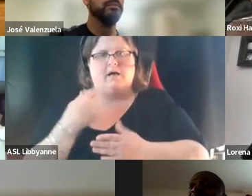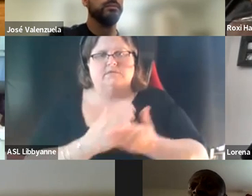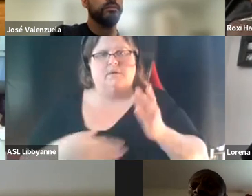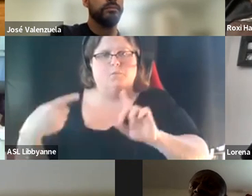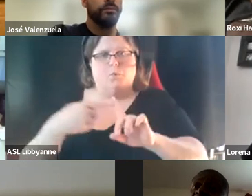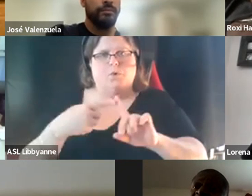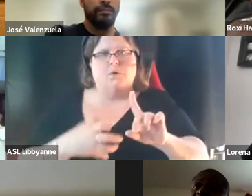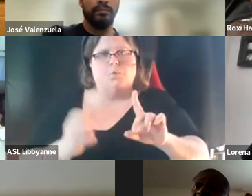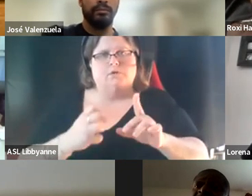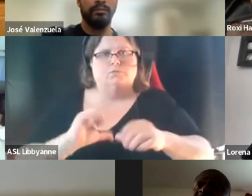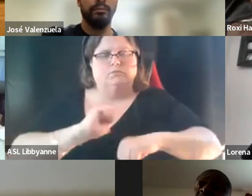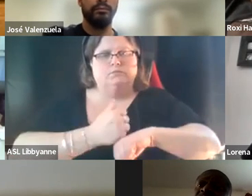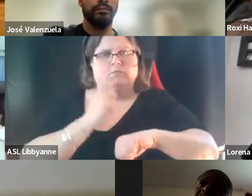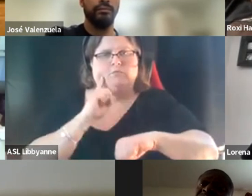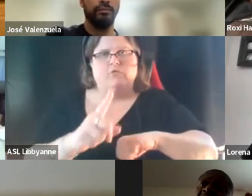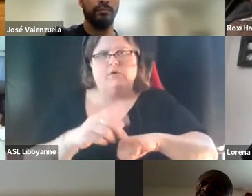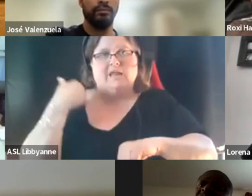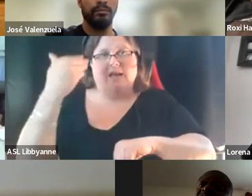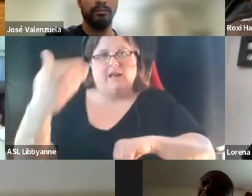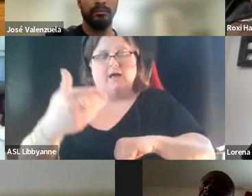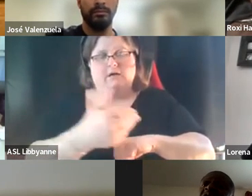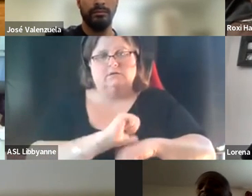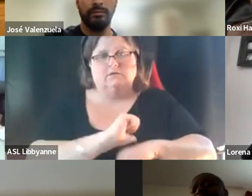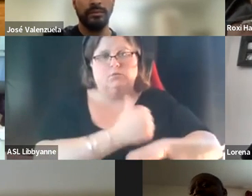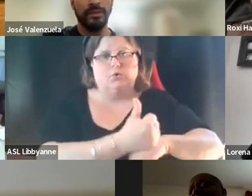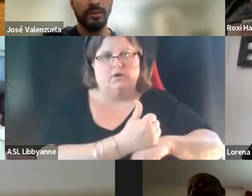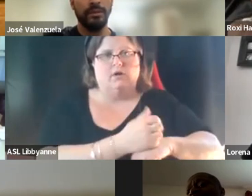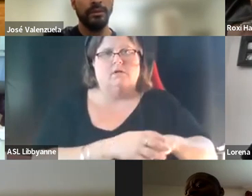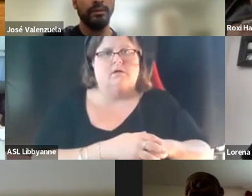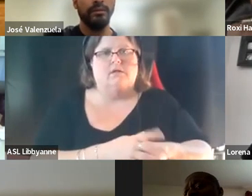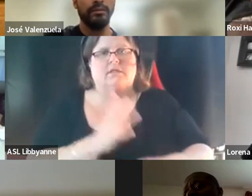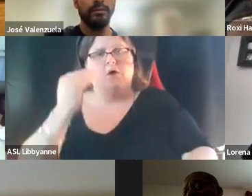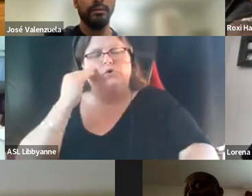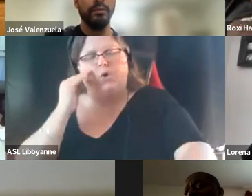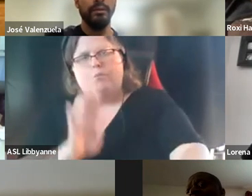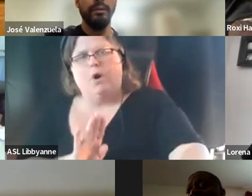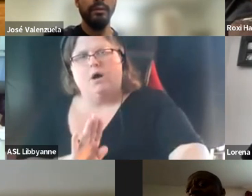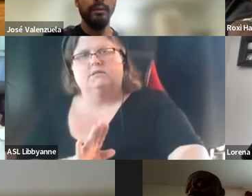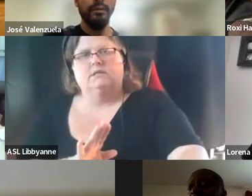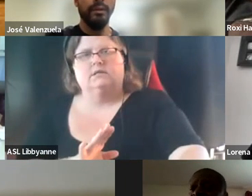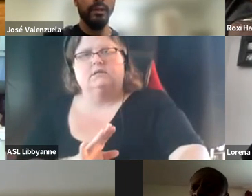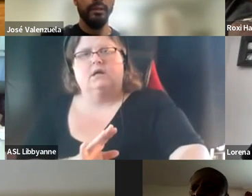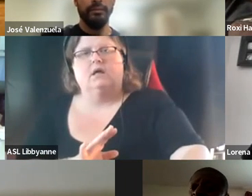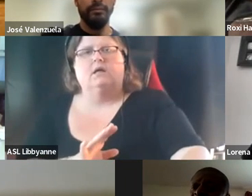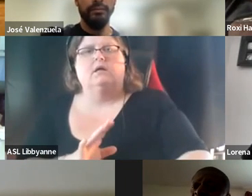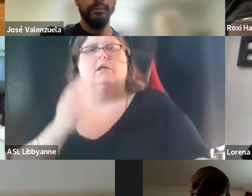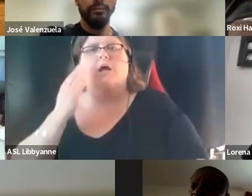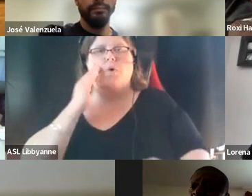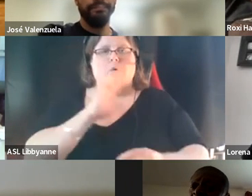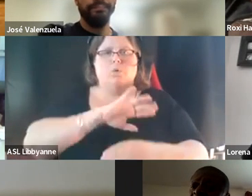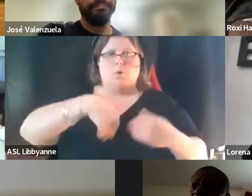they know Boston and they know the entire city and the structure of Boston.